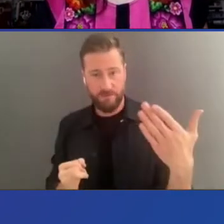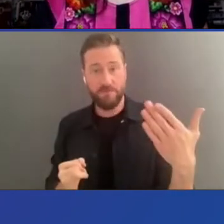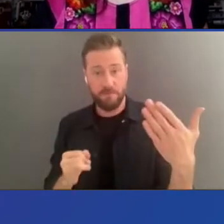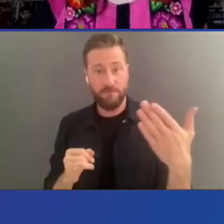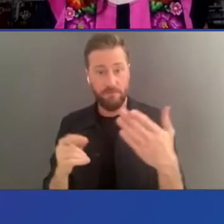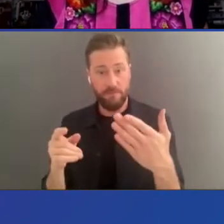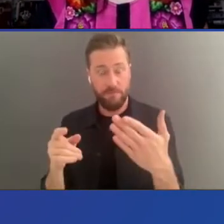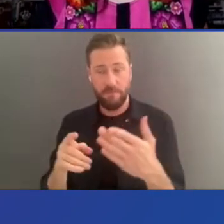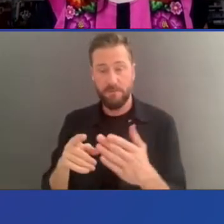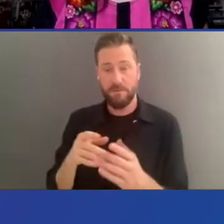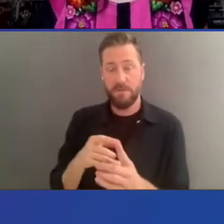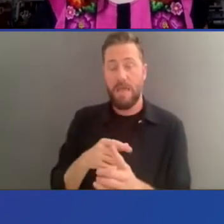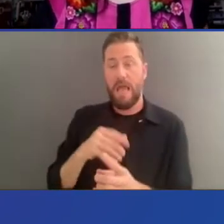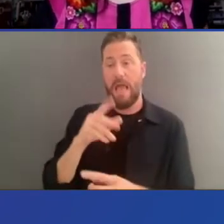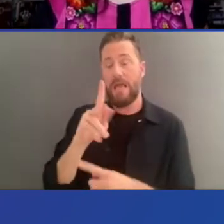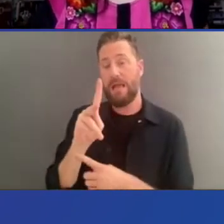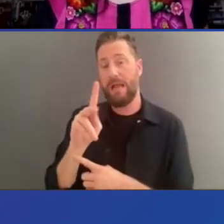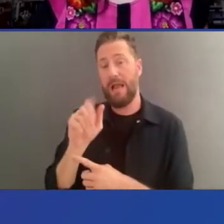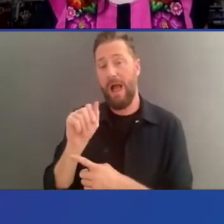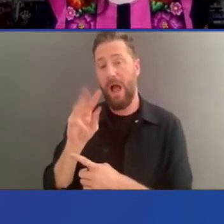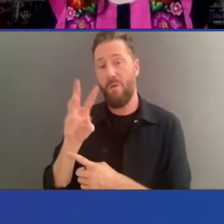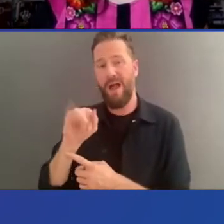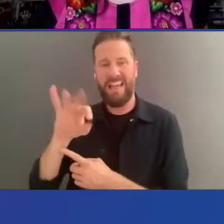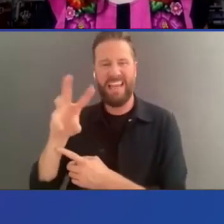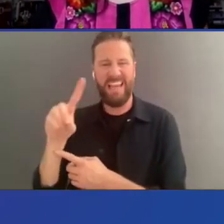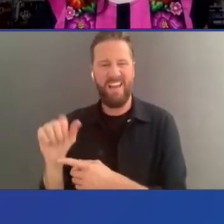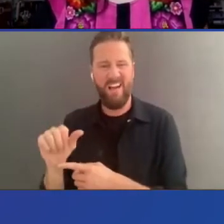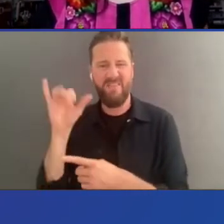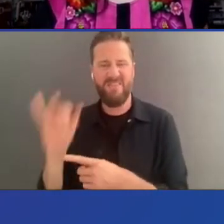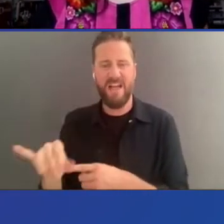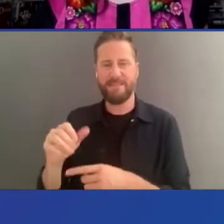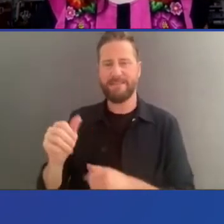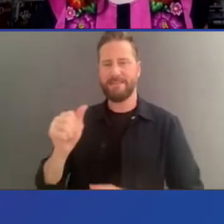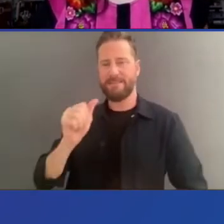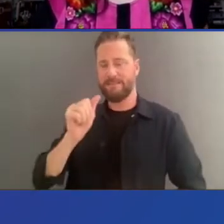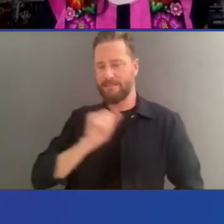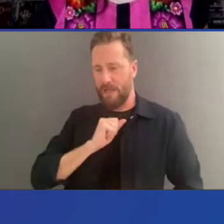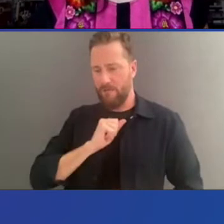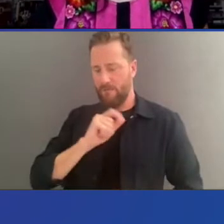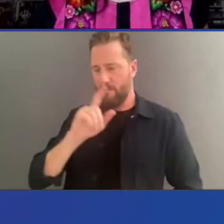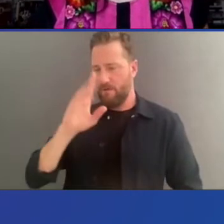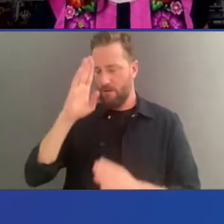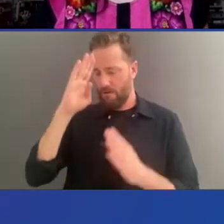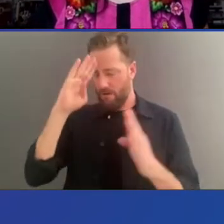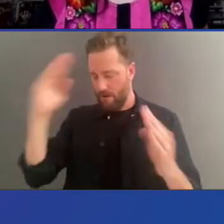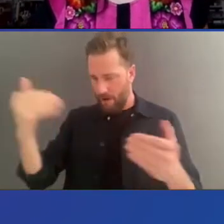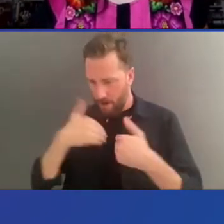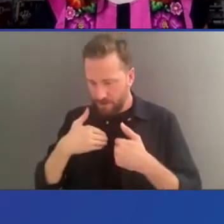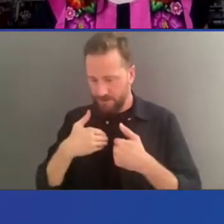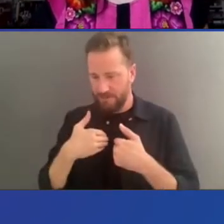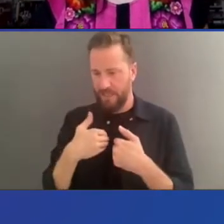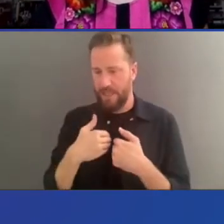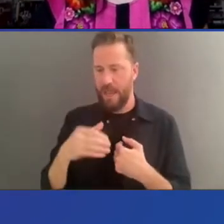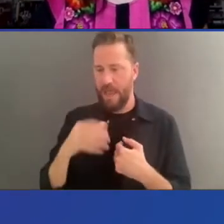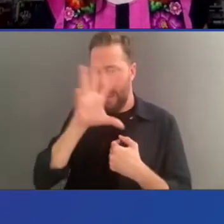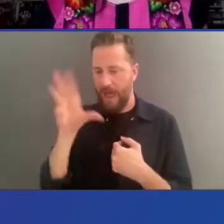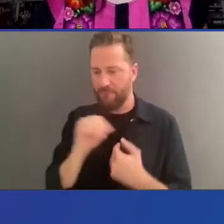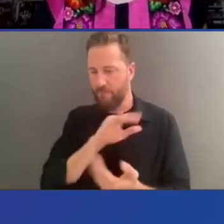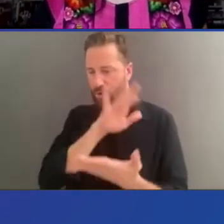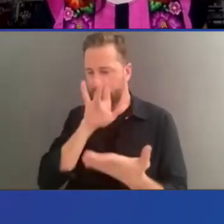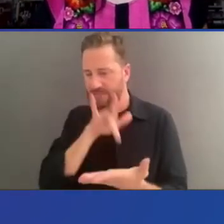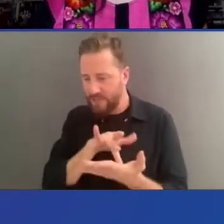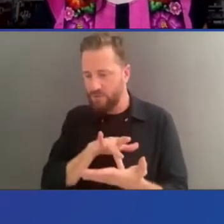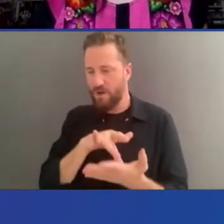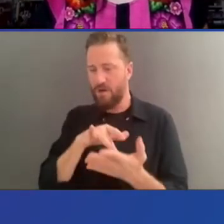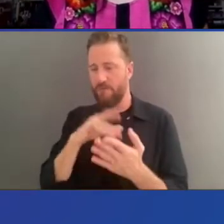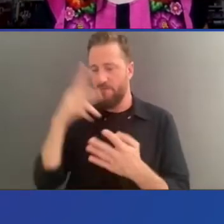what Kawaida, it is a self-consciously Afrocentric philosophy